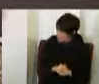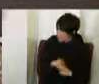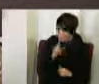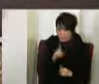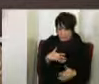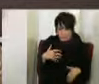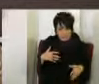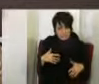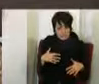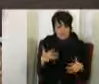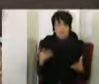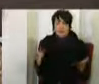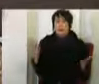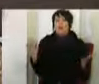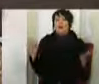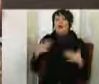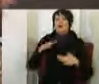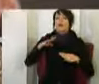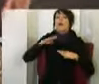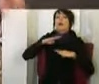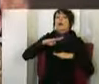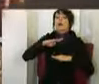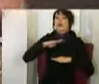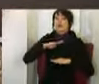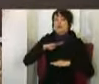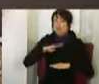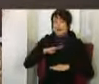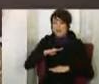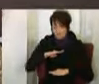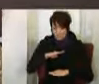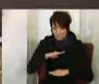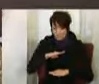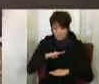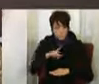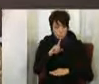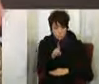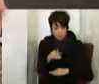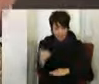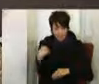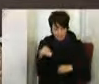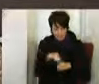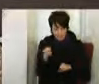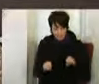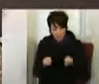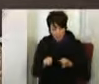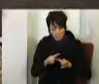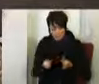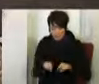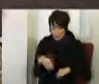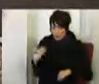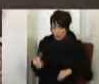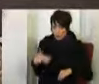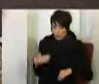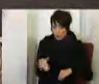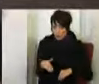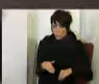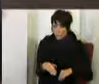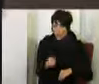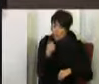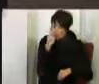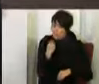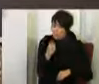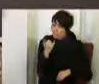perhaps a little bit more centered, that even in the midst of his own doubt, that he was convicted that he needed to continue